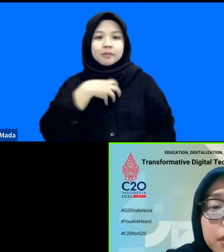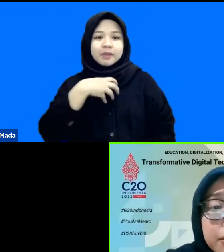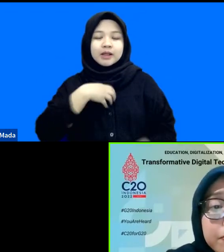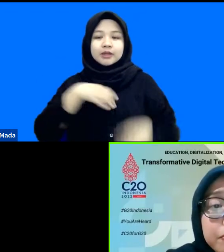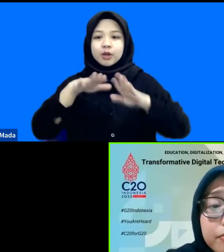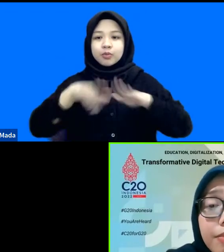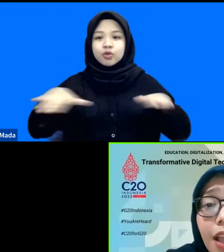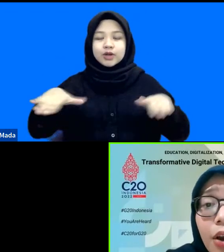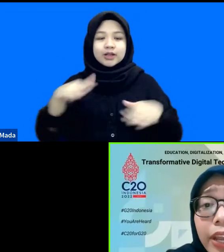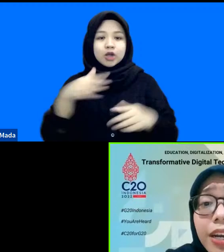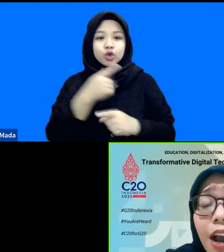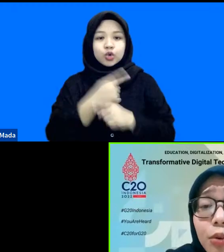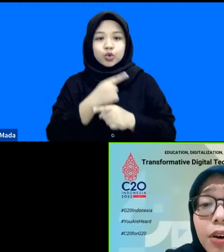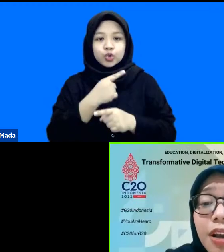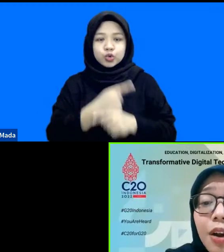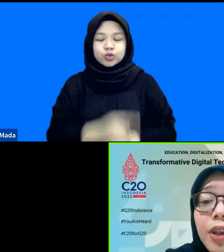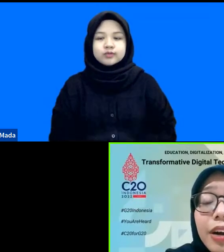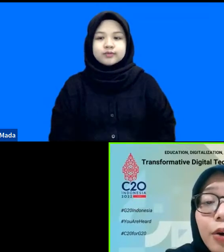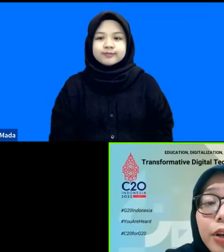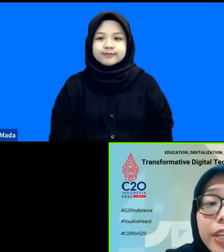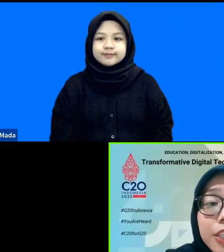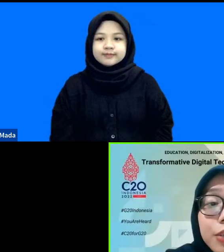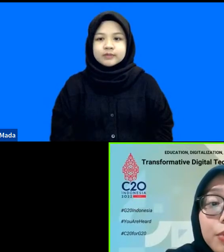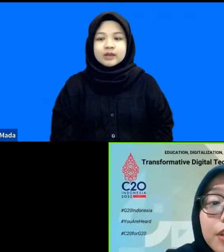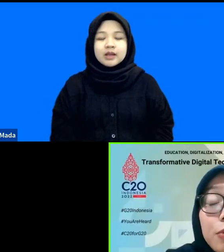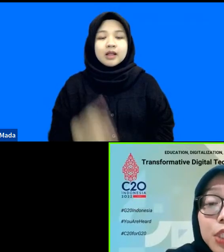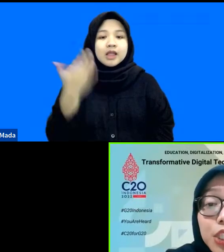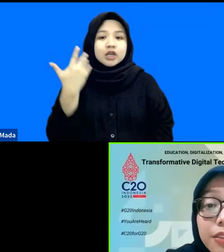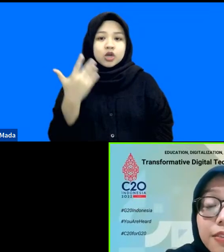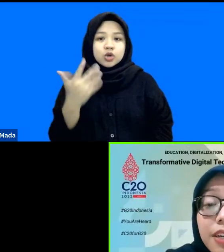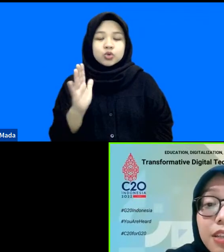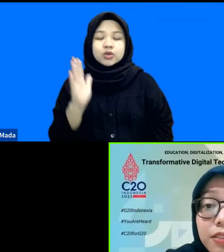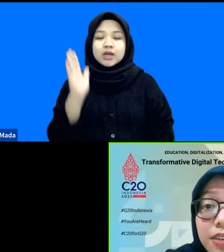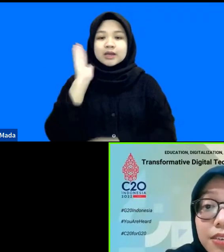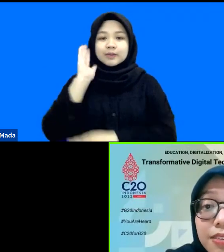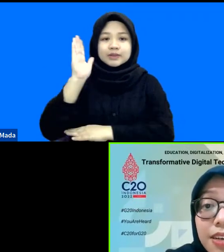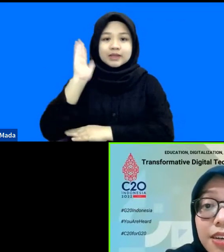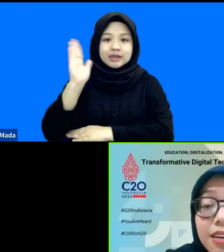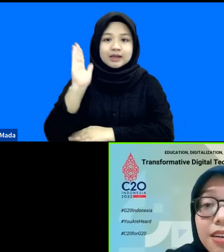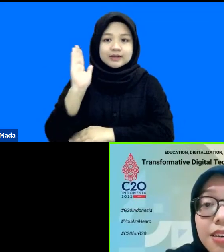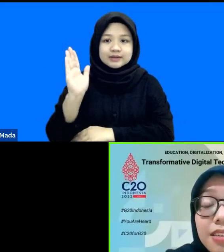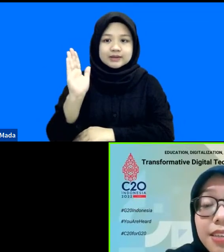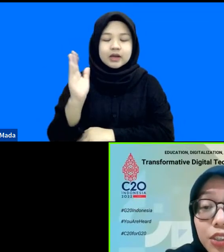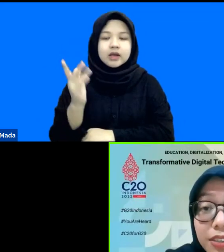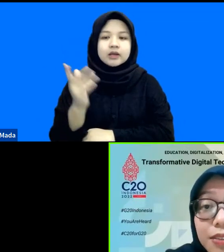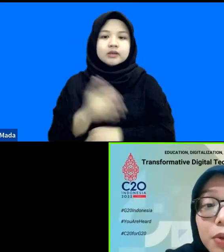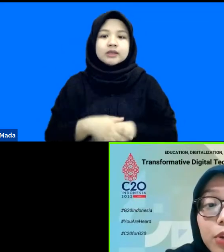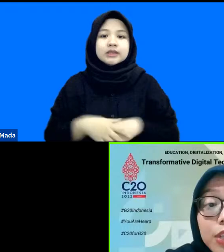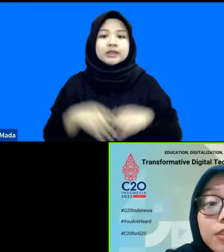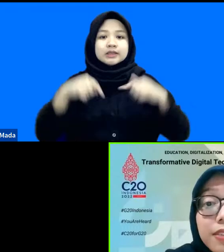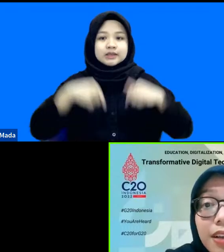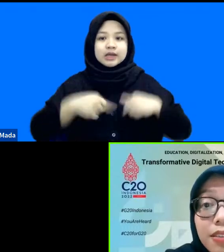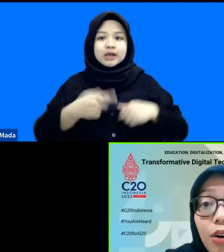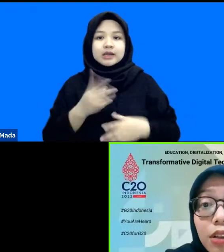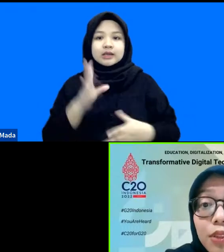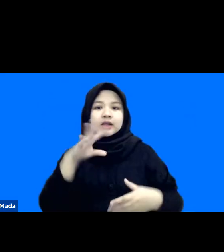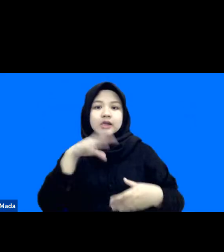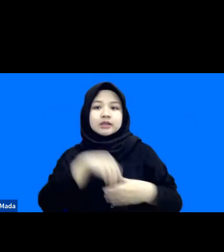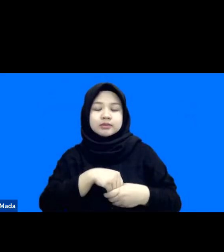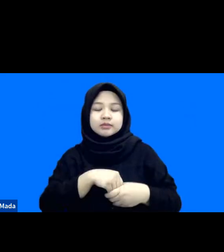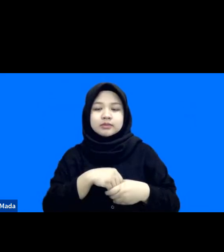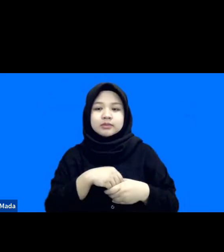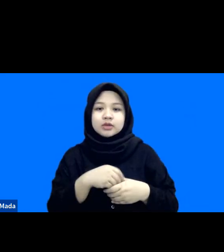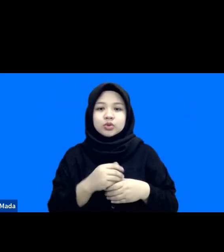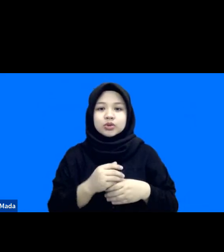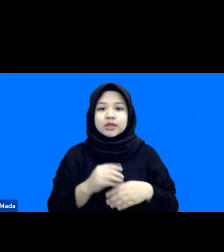Rachel earlier. Okay, now we are going into the questions and answers sessions. We're going to discuss all of